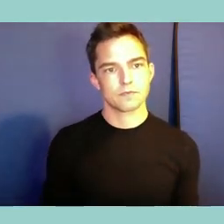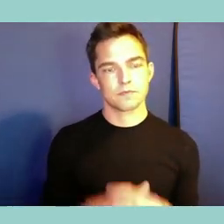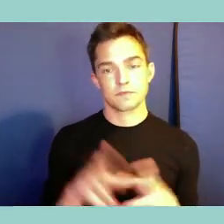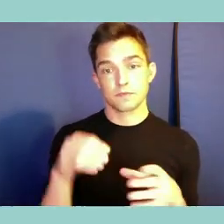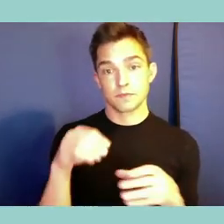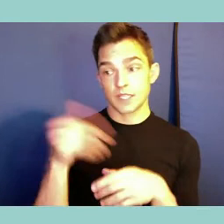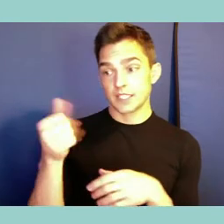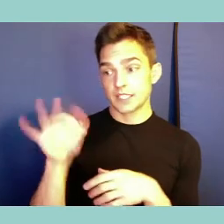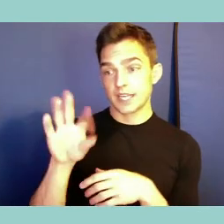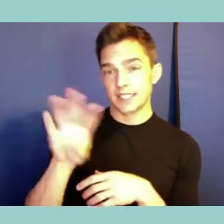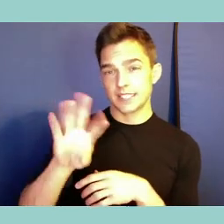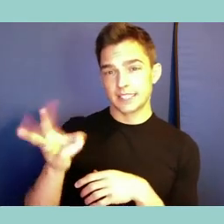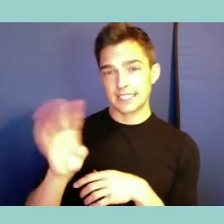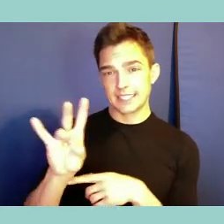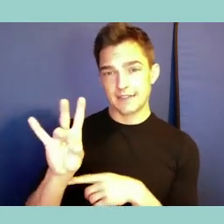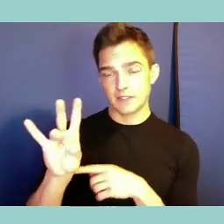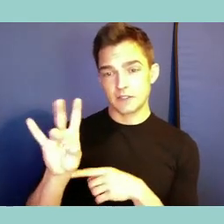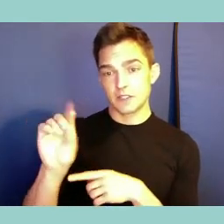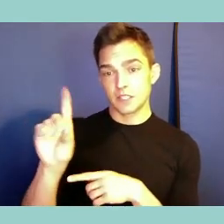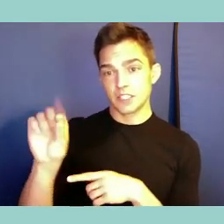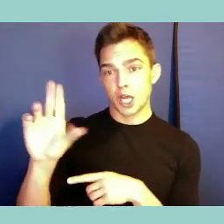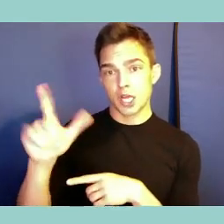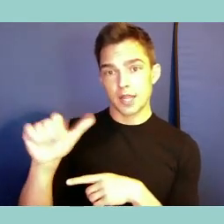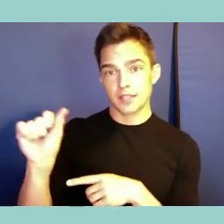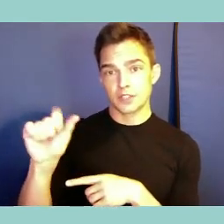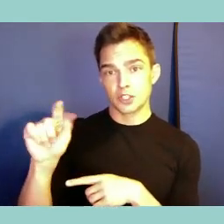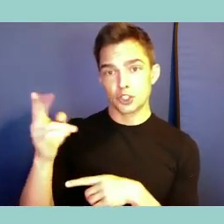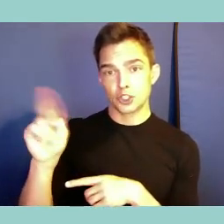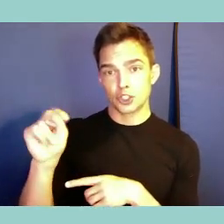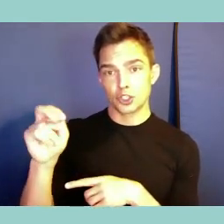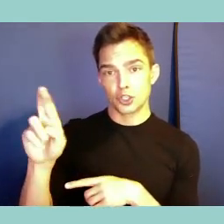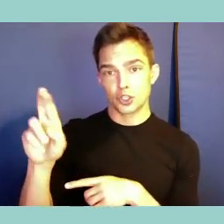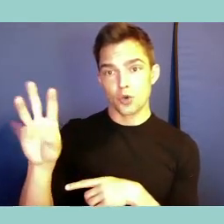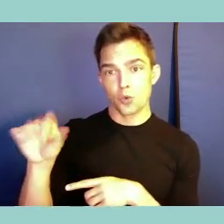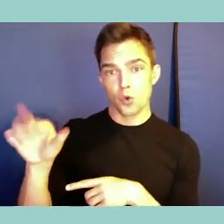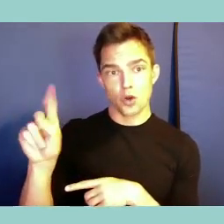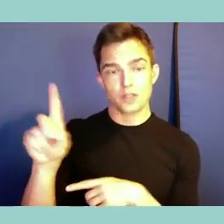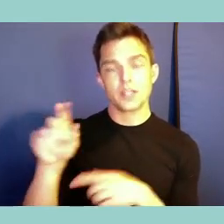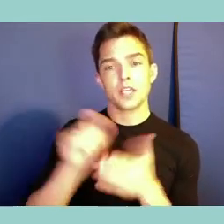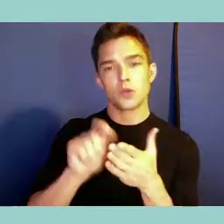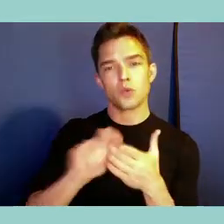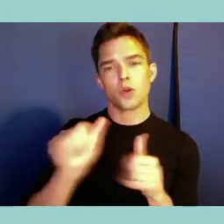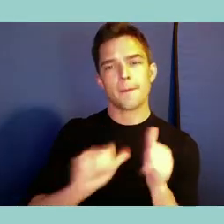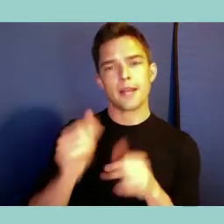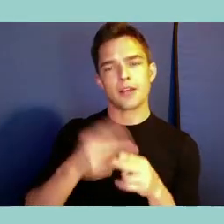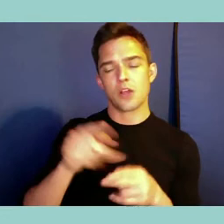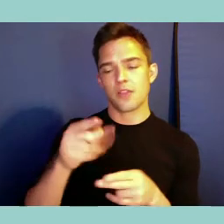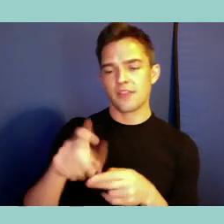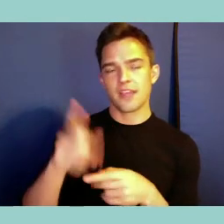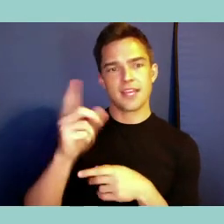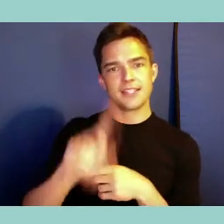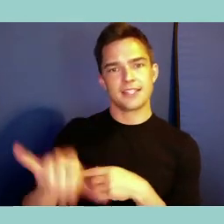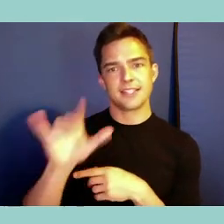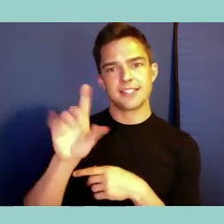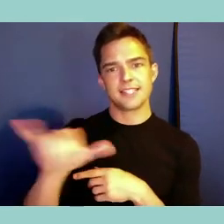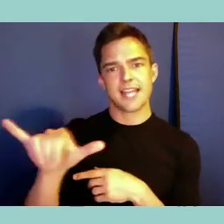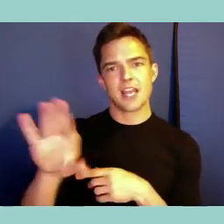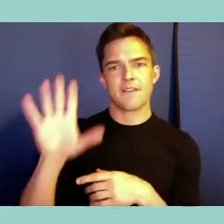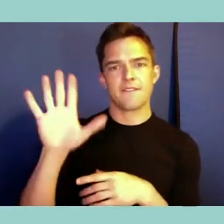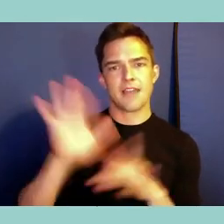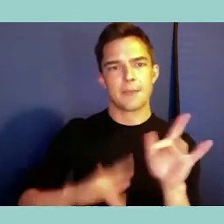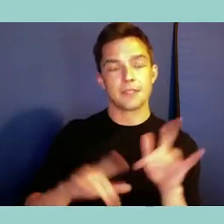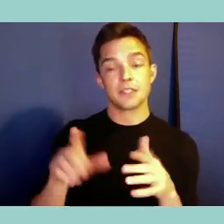In 1967, Douglas Turner Ward wrote a play called The Day of Absence. The play starts off